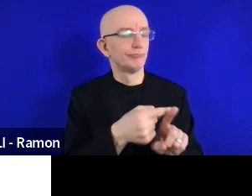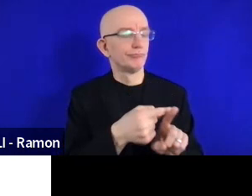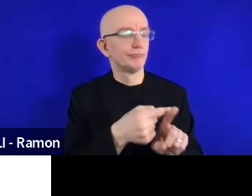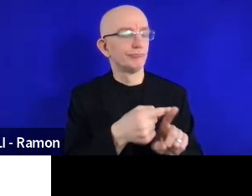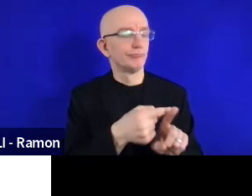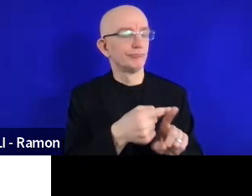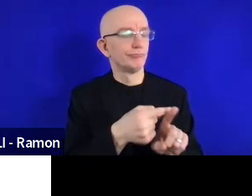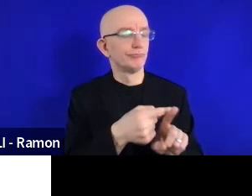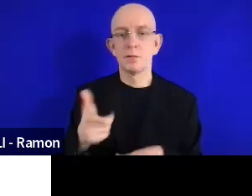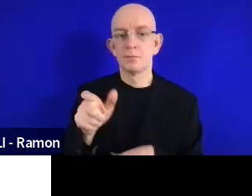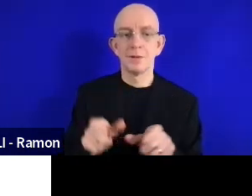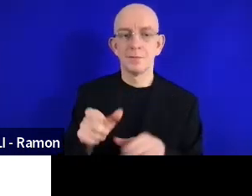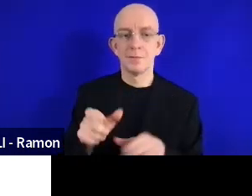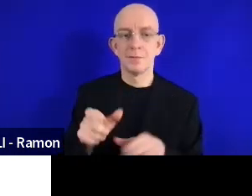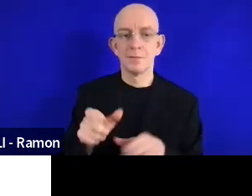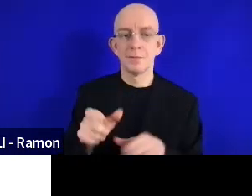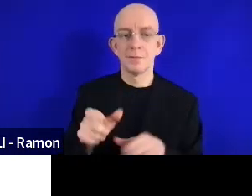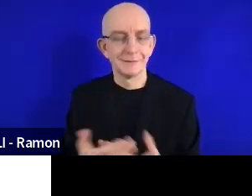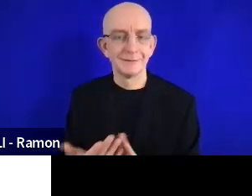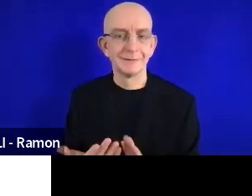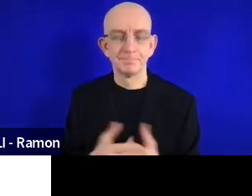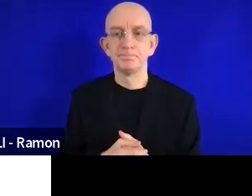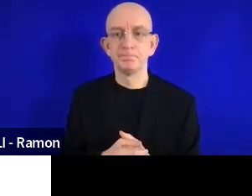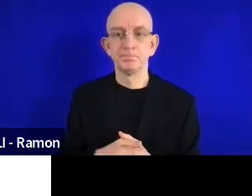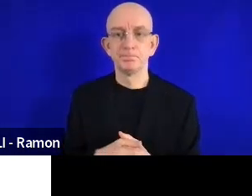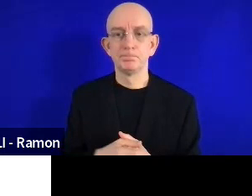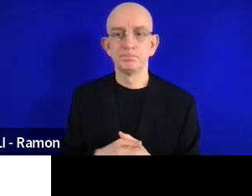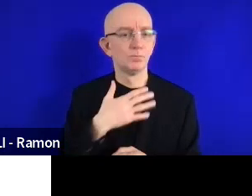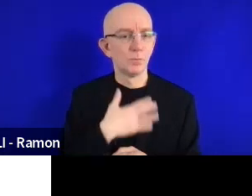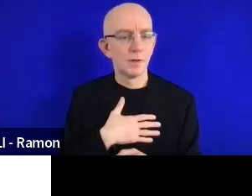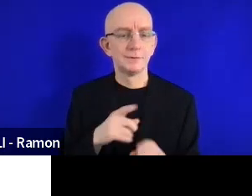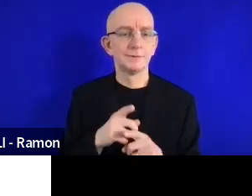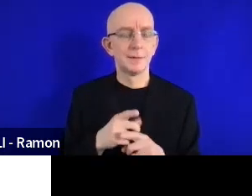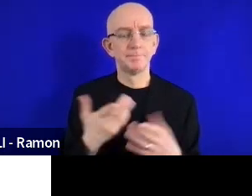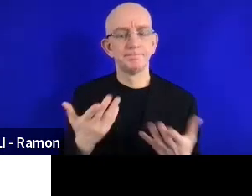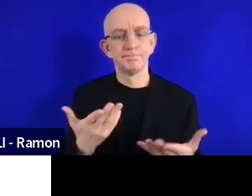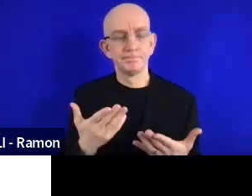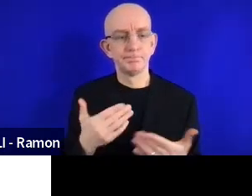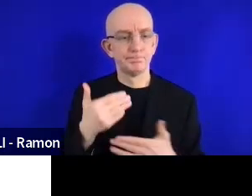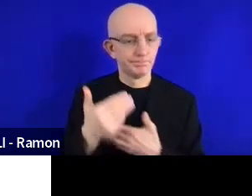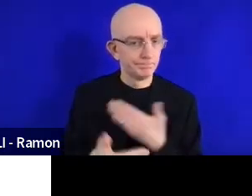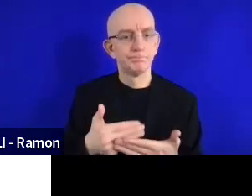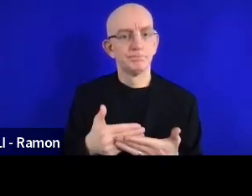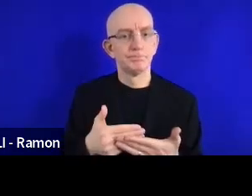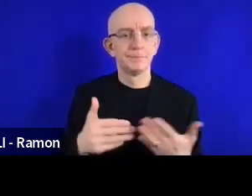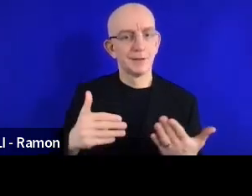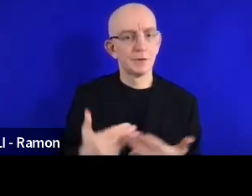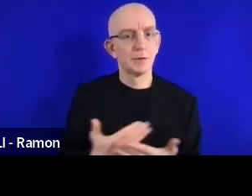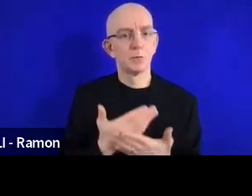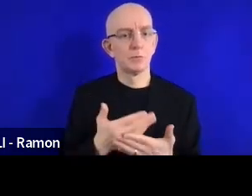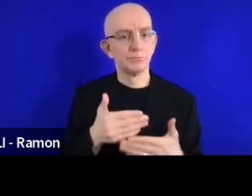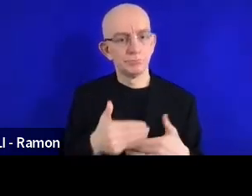the effects of crisis on the value of the package in terms of the current social